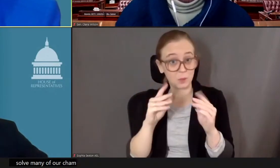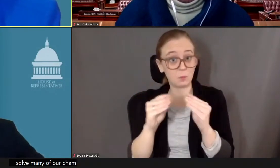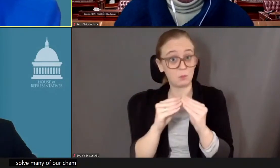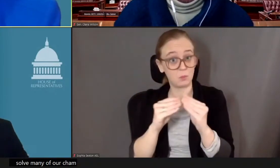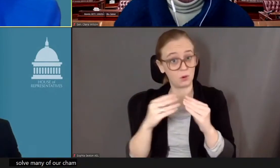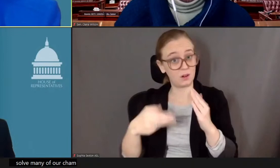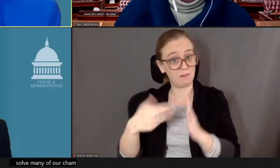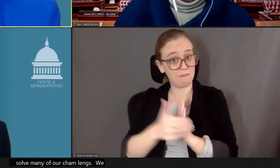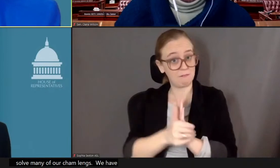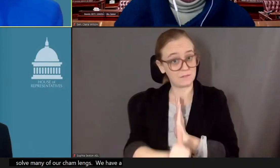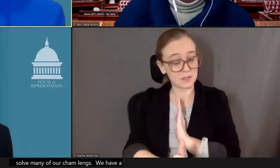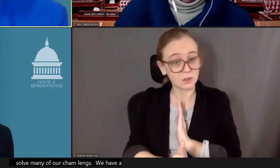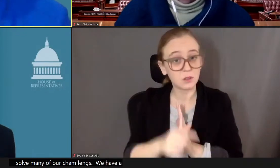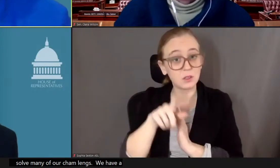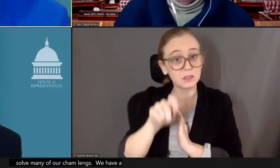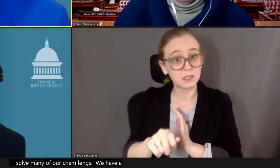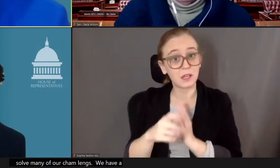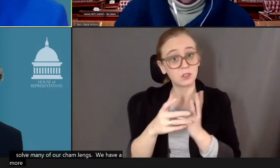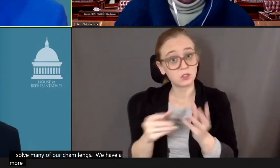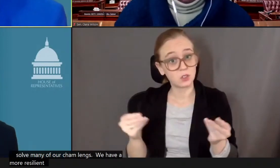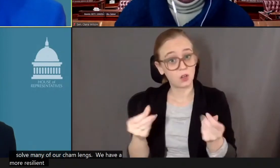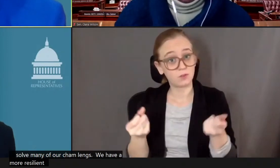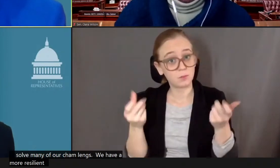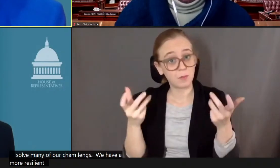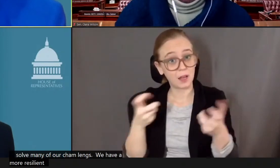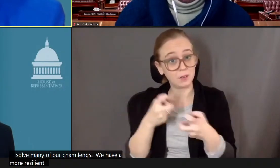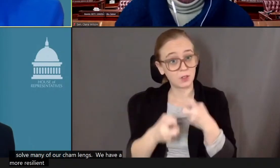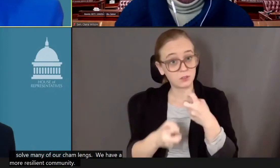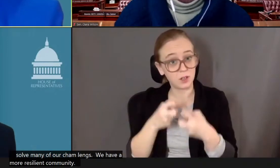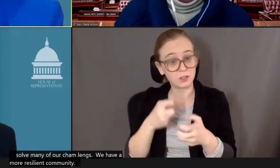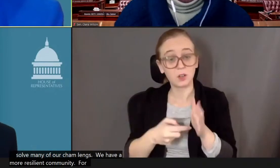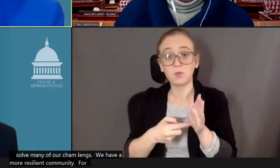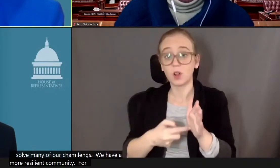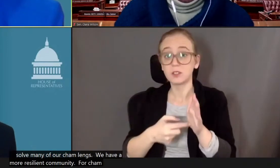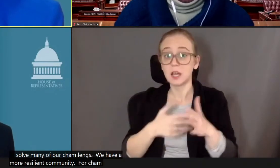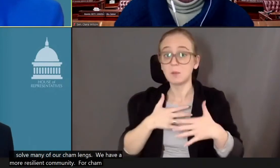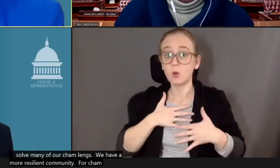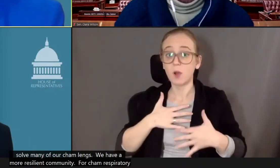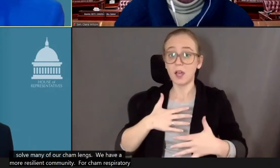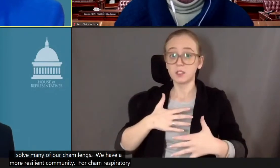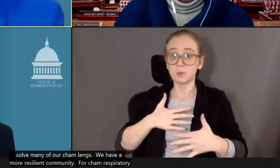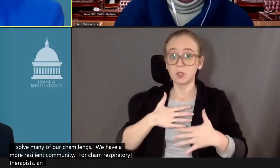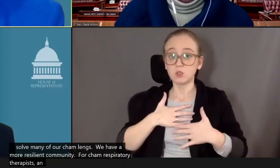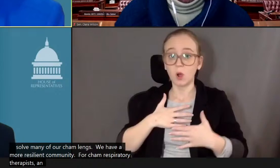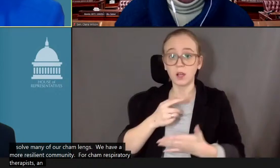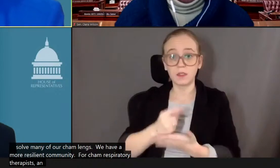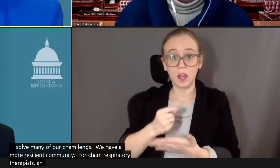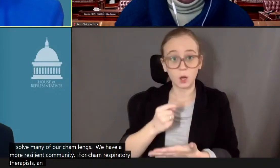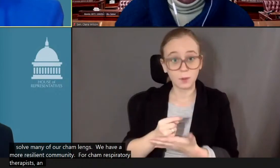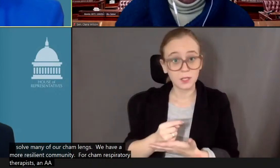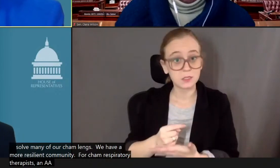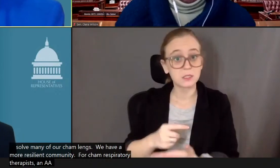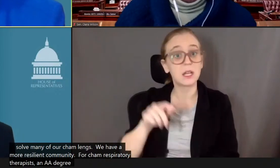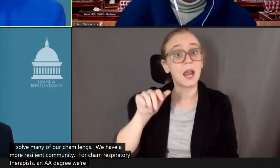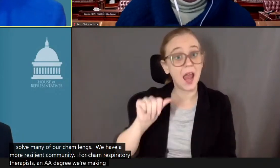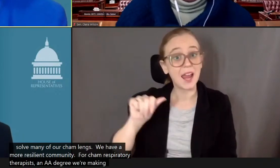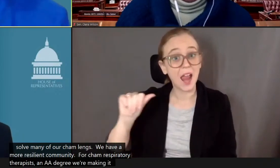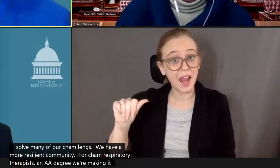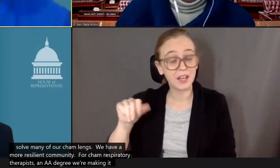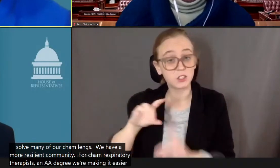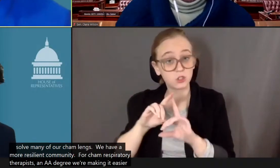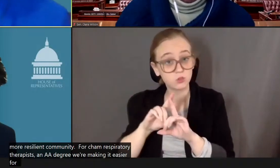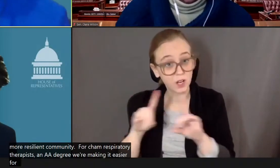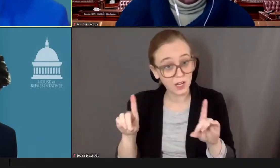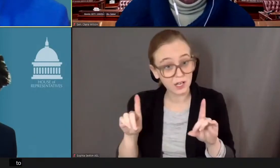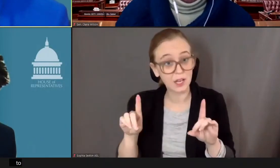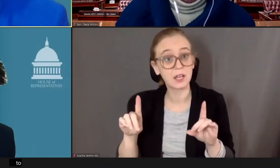resilient community. For example, respiratory therapists, an AA degree, making it easier for them to come to